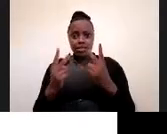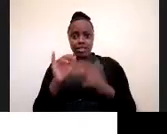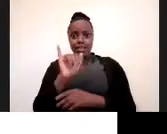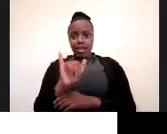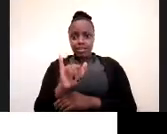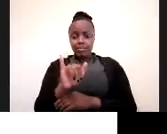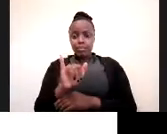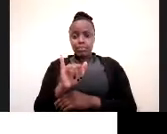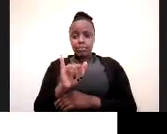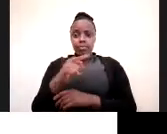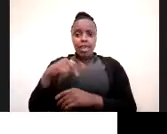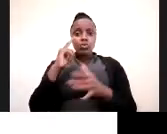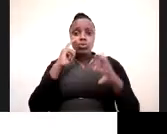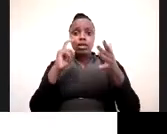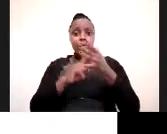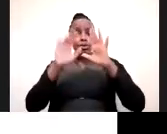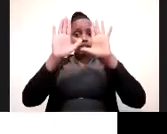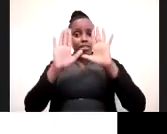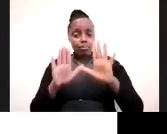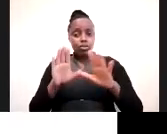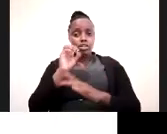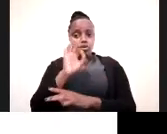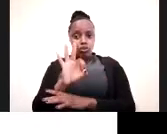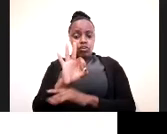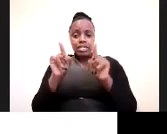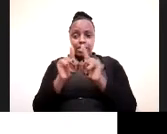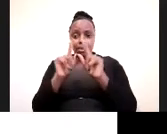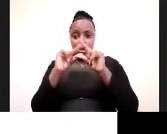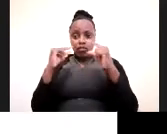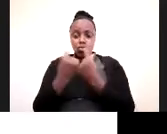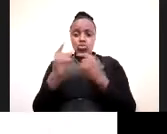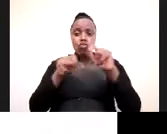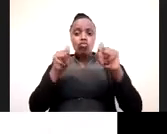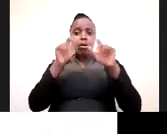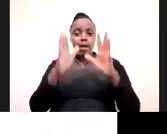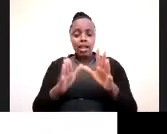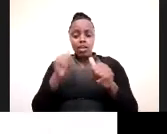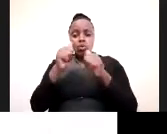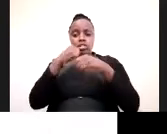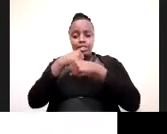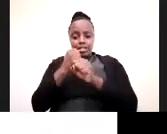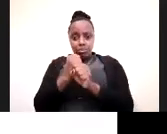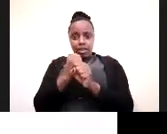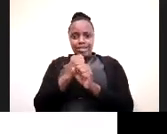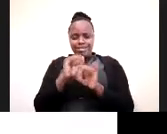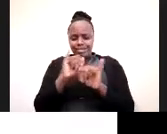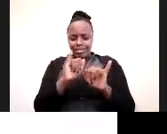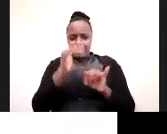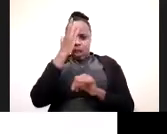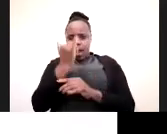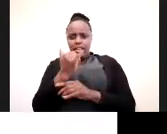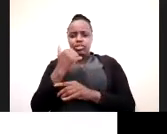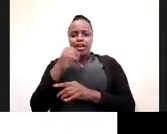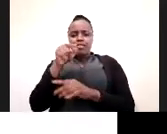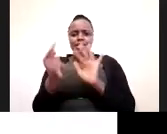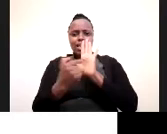we acknowledge the importance of such a group of operators, but we needed to streamline in order not to get to these examples